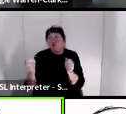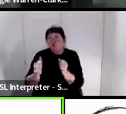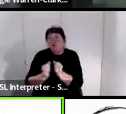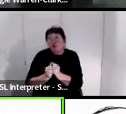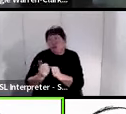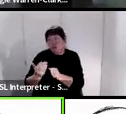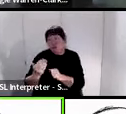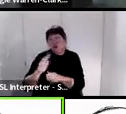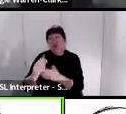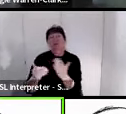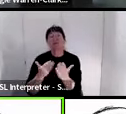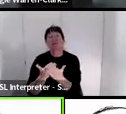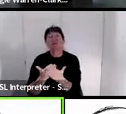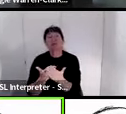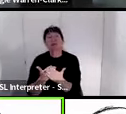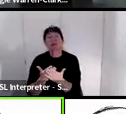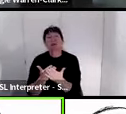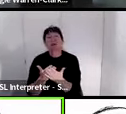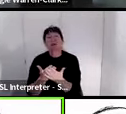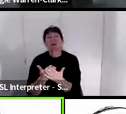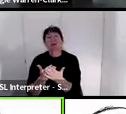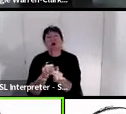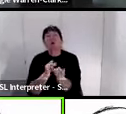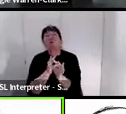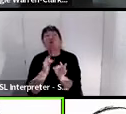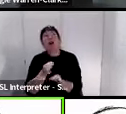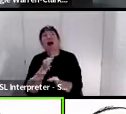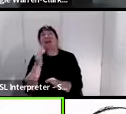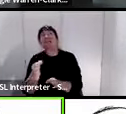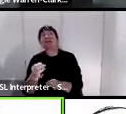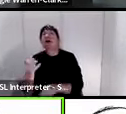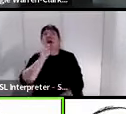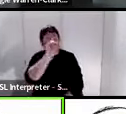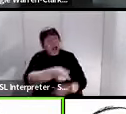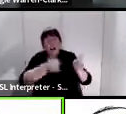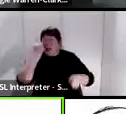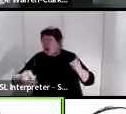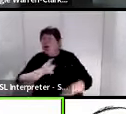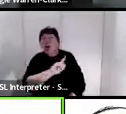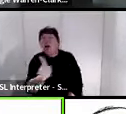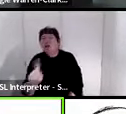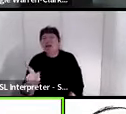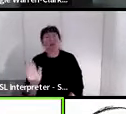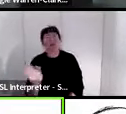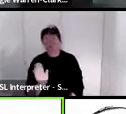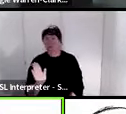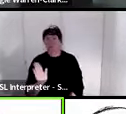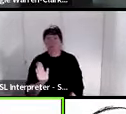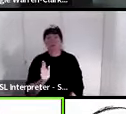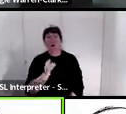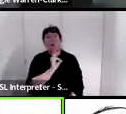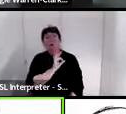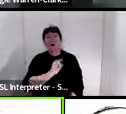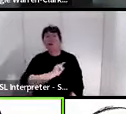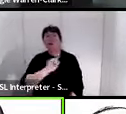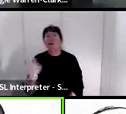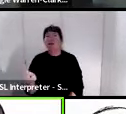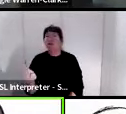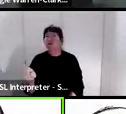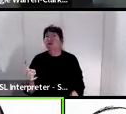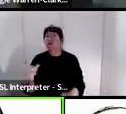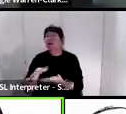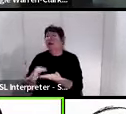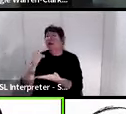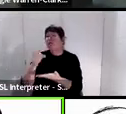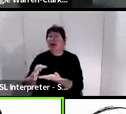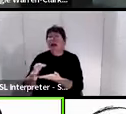we're not asking to be entirely punitive. We're not saying that we're going to go down to the local mom and pop